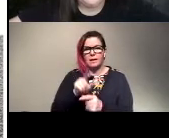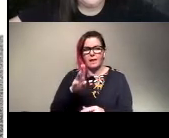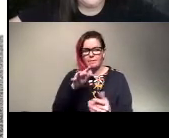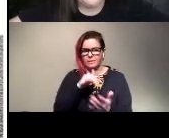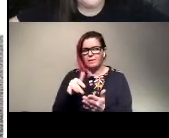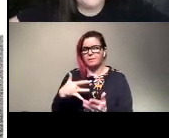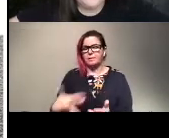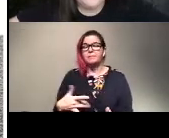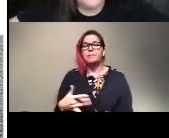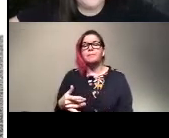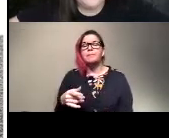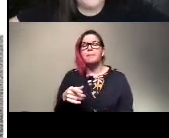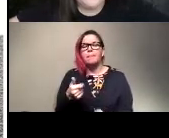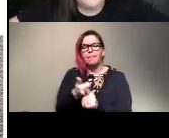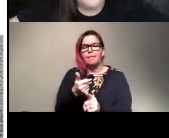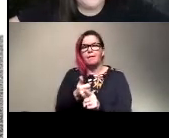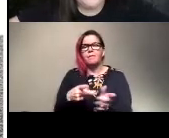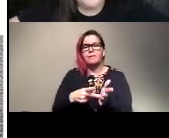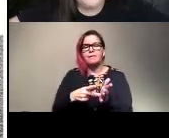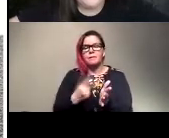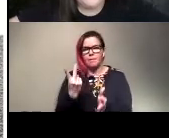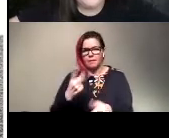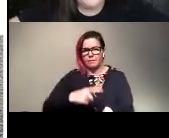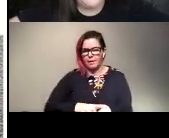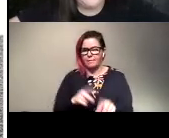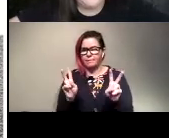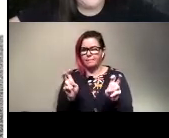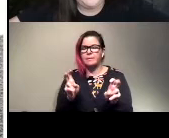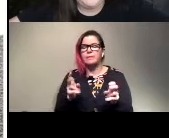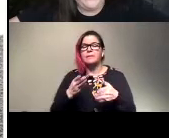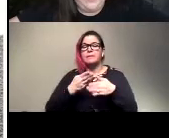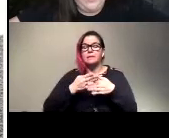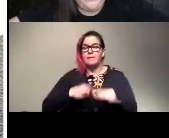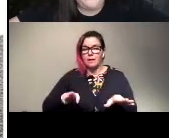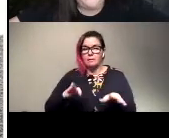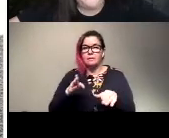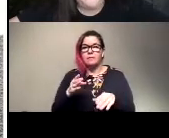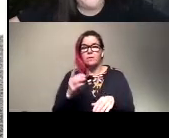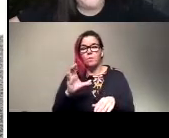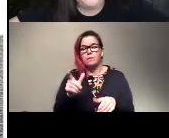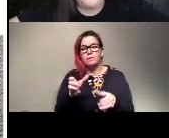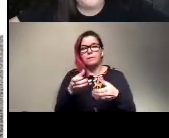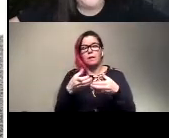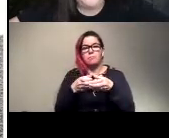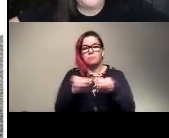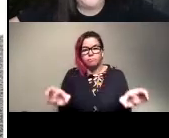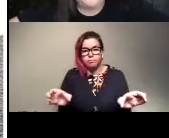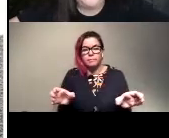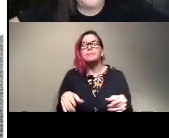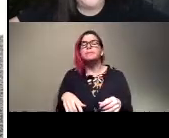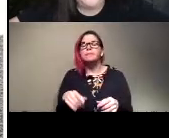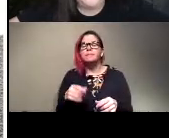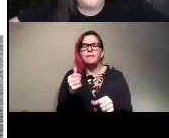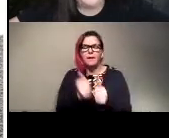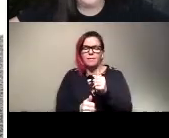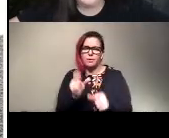it has what we call a doubling time. So that means it divides into one cell into two cells about every 20